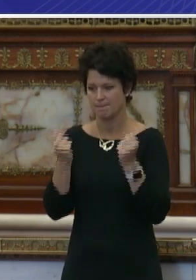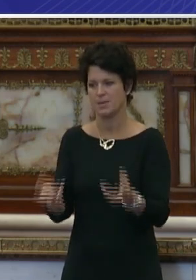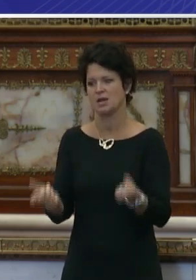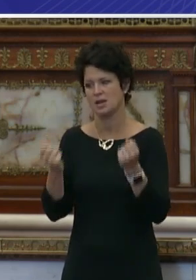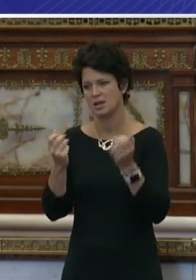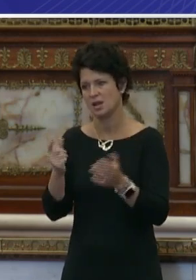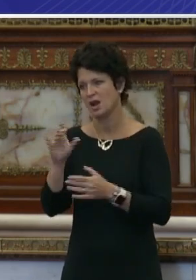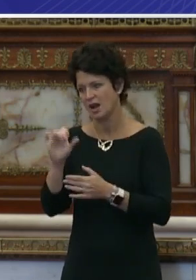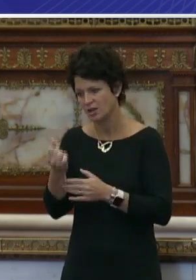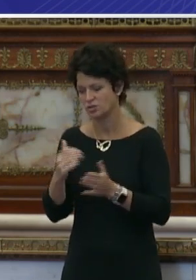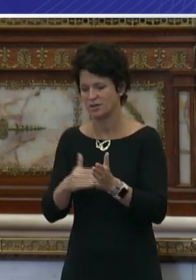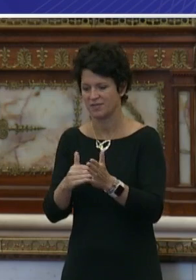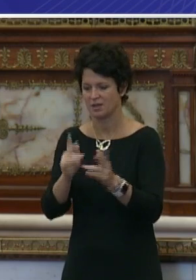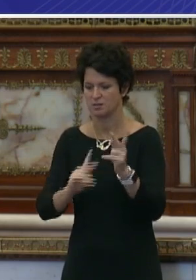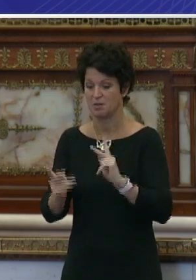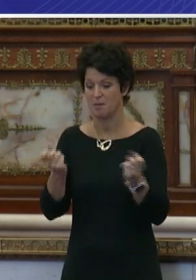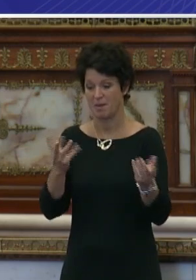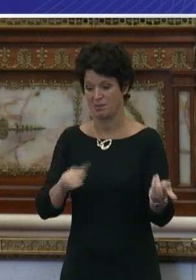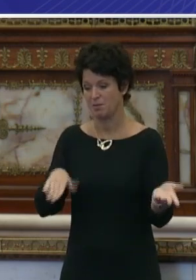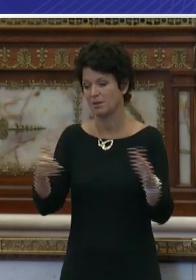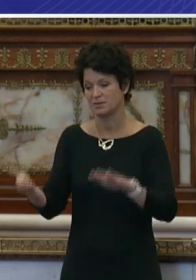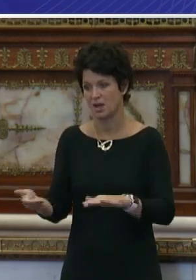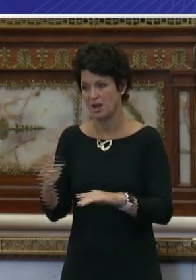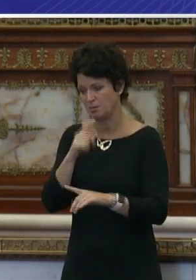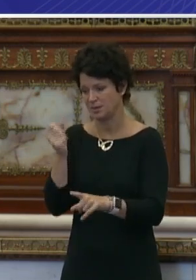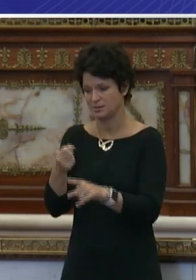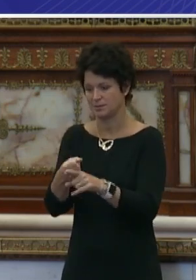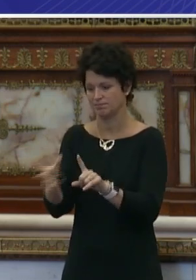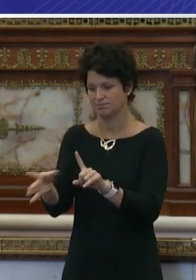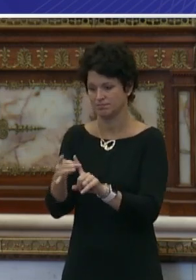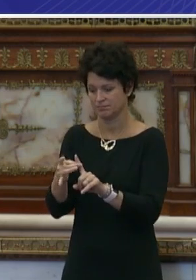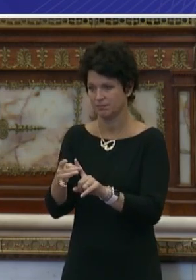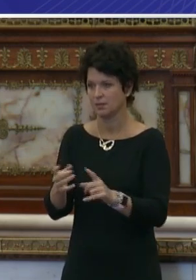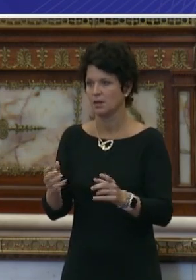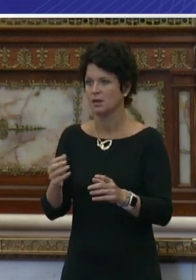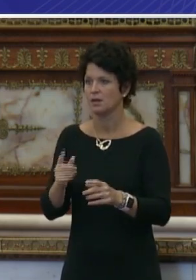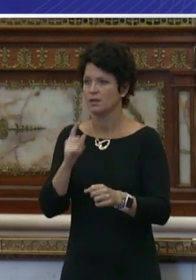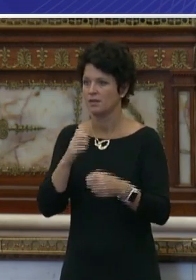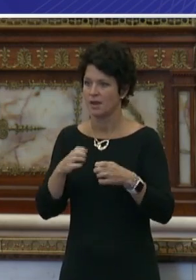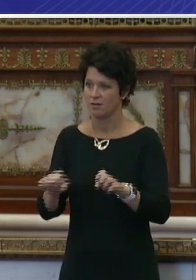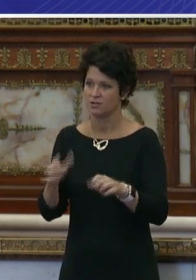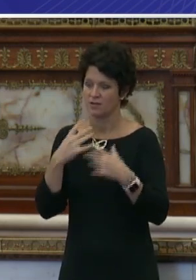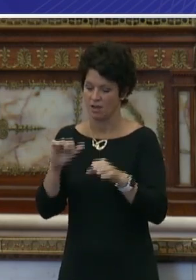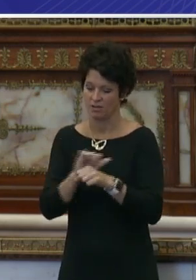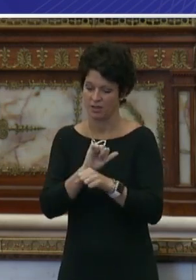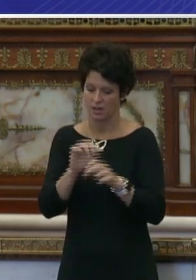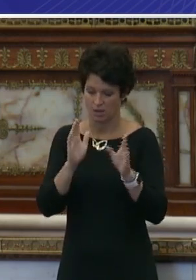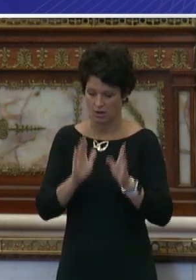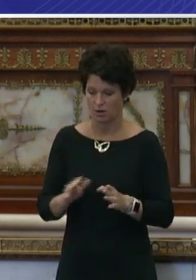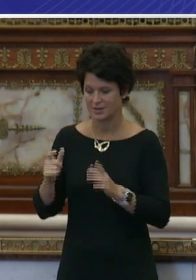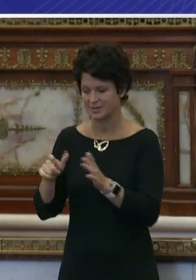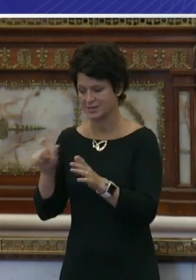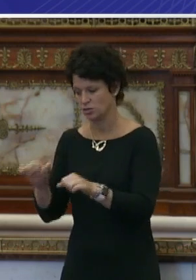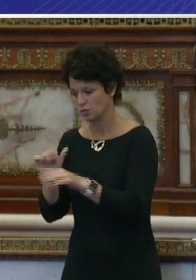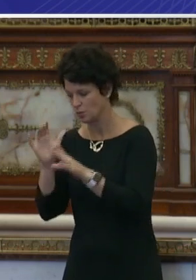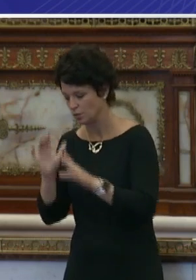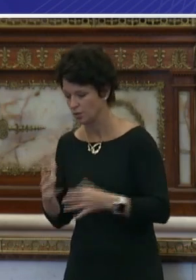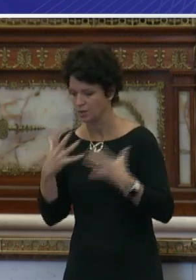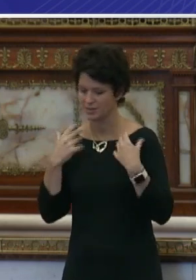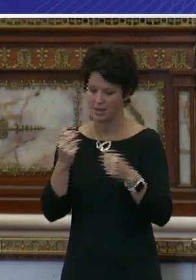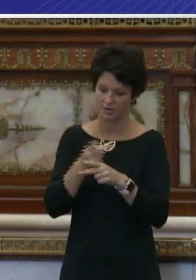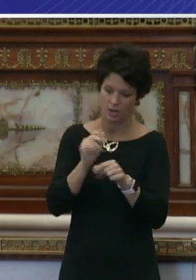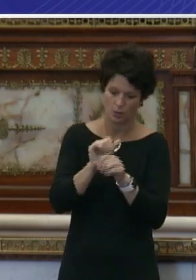individuals, with many succumbing to its deadly effects. We are thankful for the tremendous efforts of our healthcare, government, and essential workers who have been battling